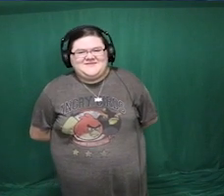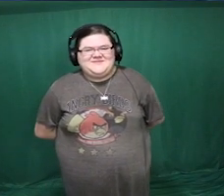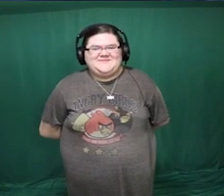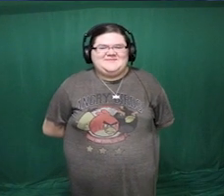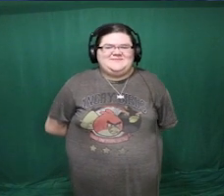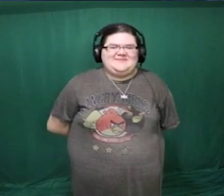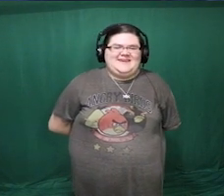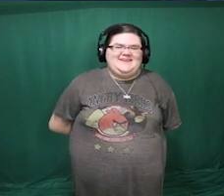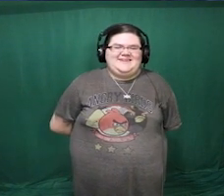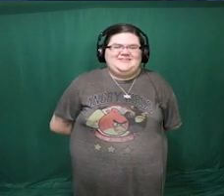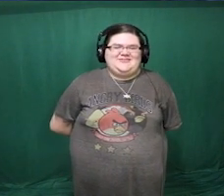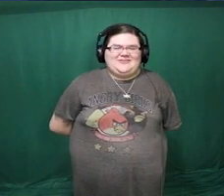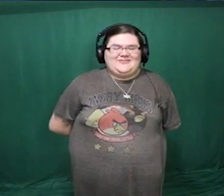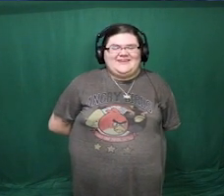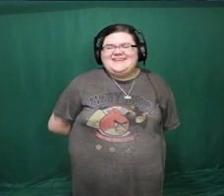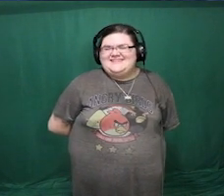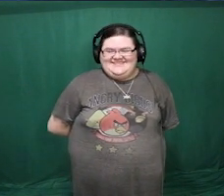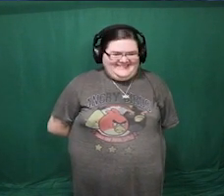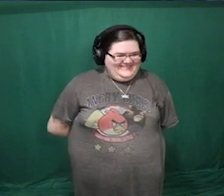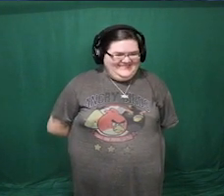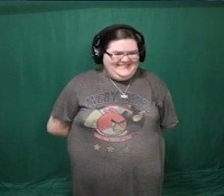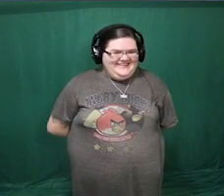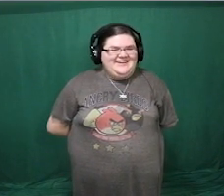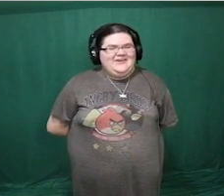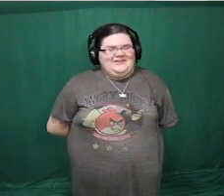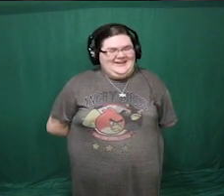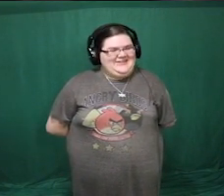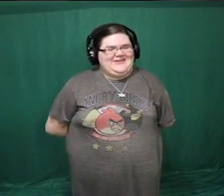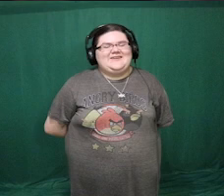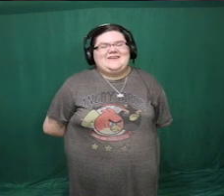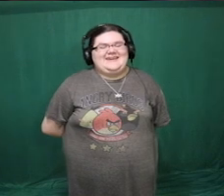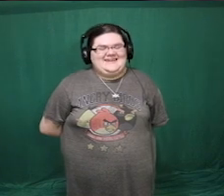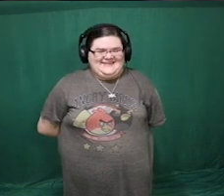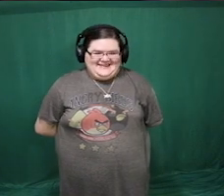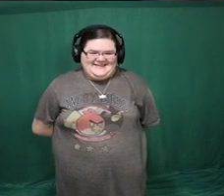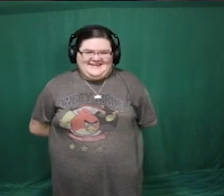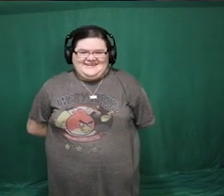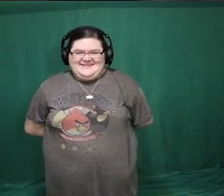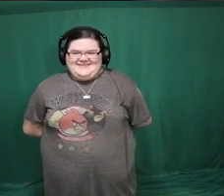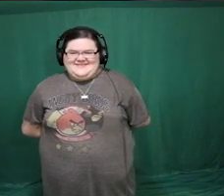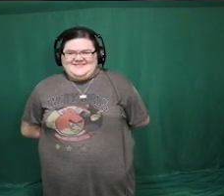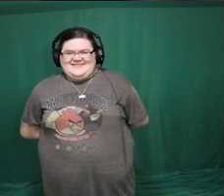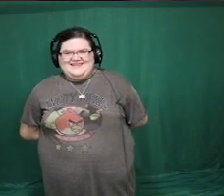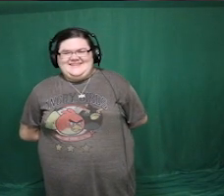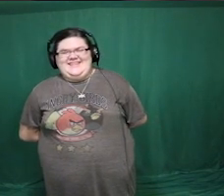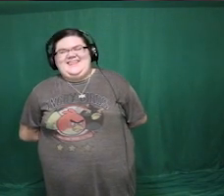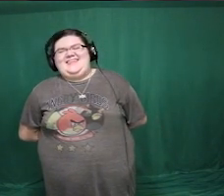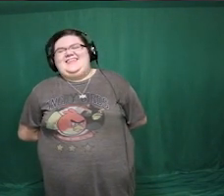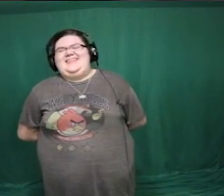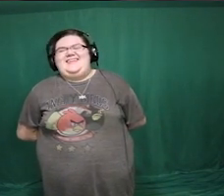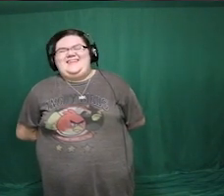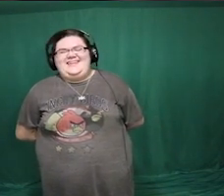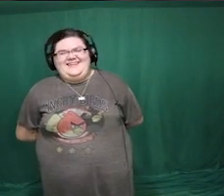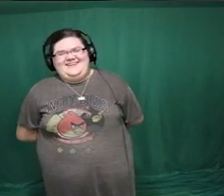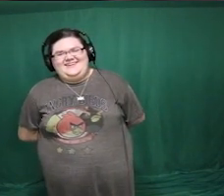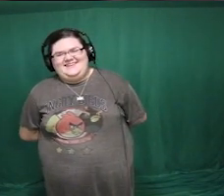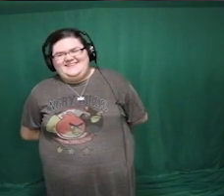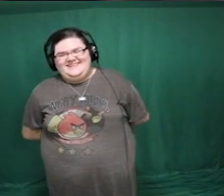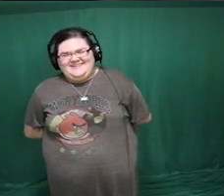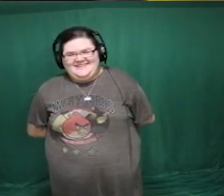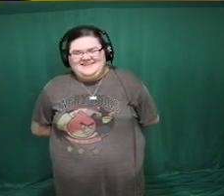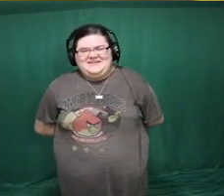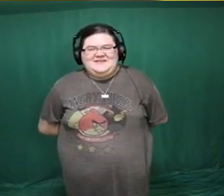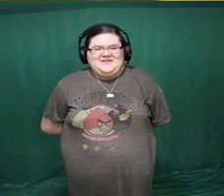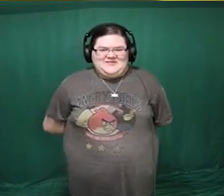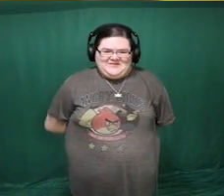ahead and pick your bonus category. Geography? Honest, oh, okay. His face every time these categories come up.